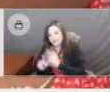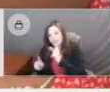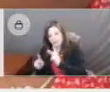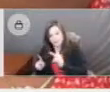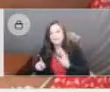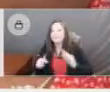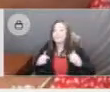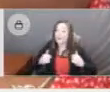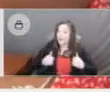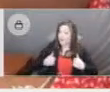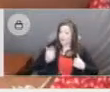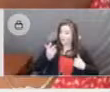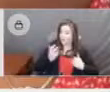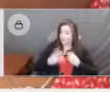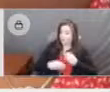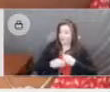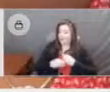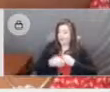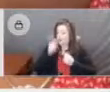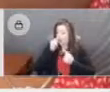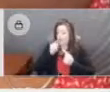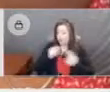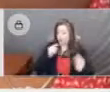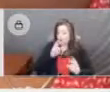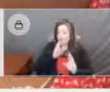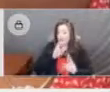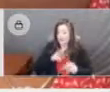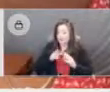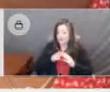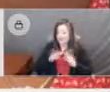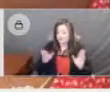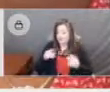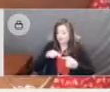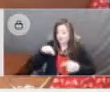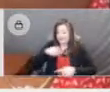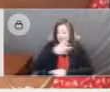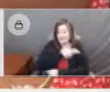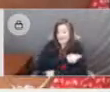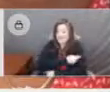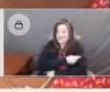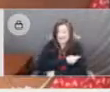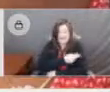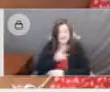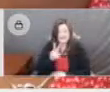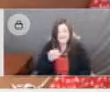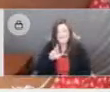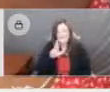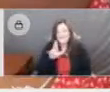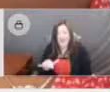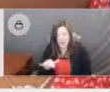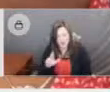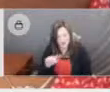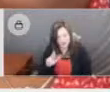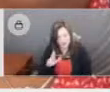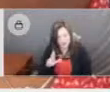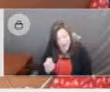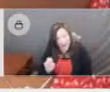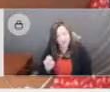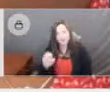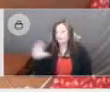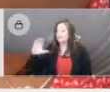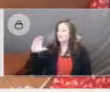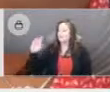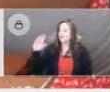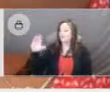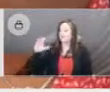like to say, though, allergic reactions in general to these vaccines is very, very rare. So the CDC just came out